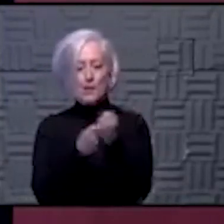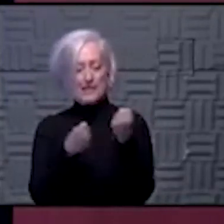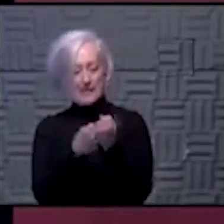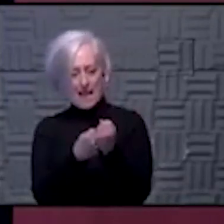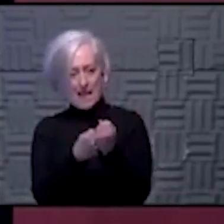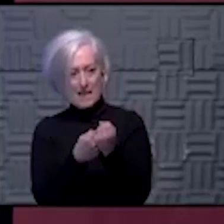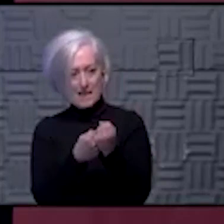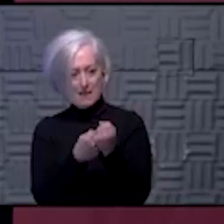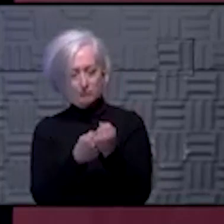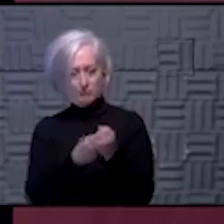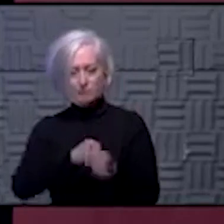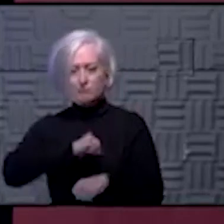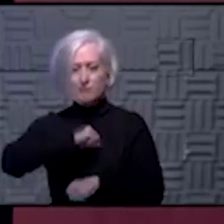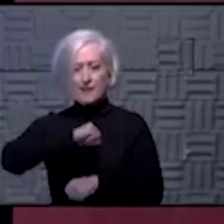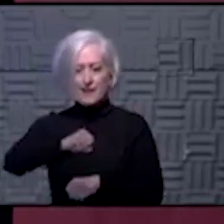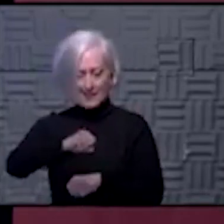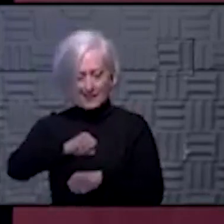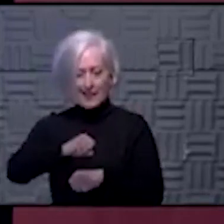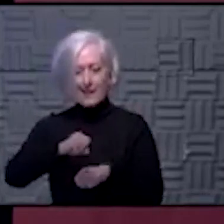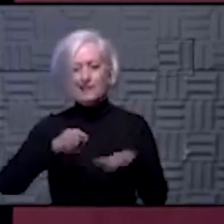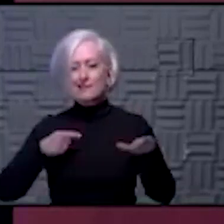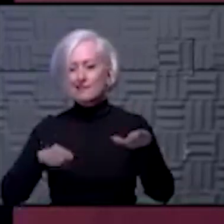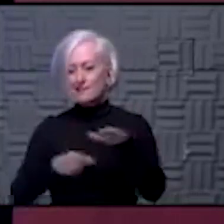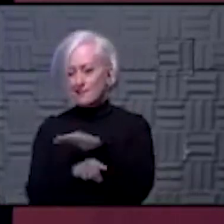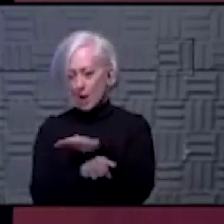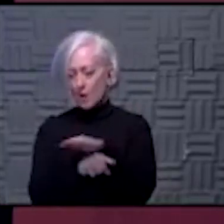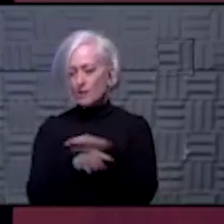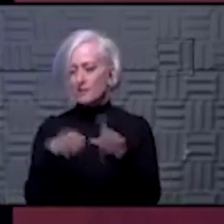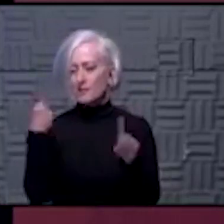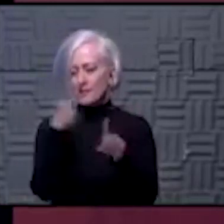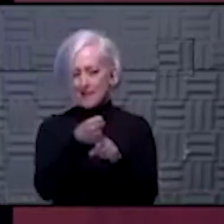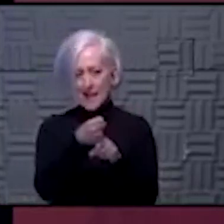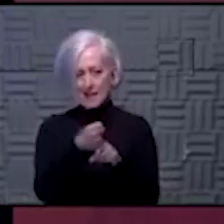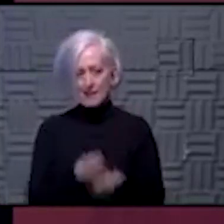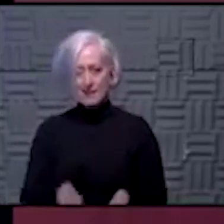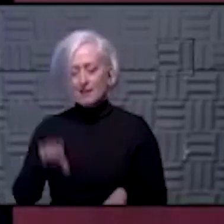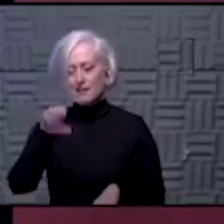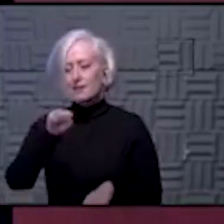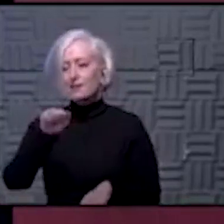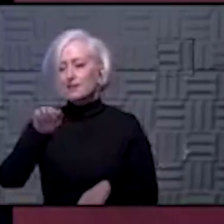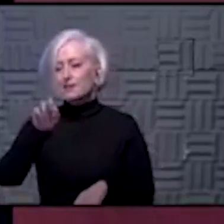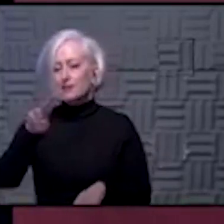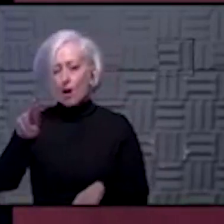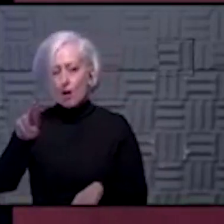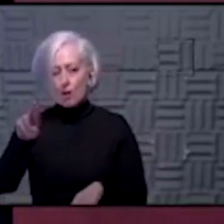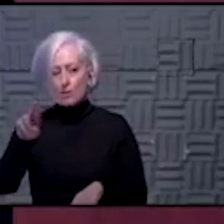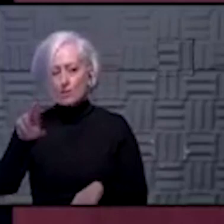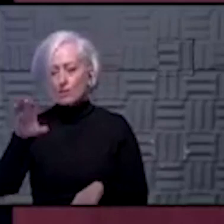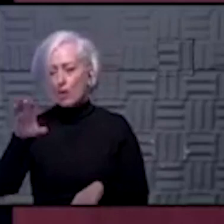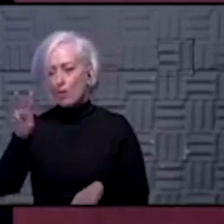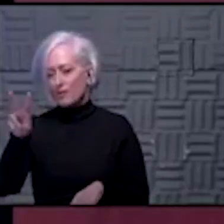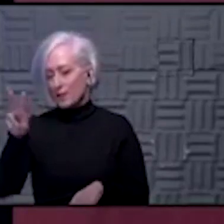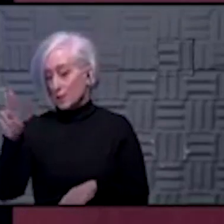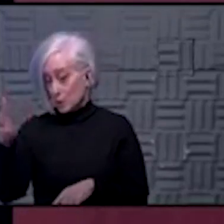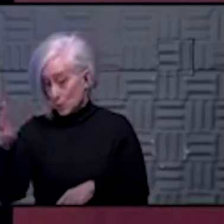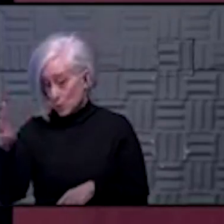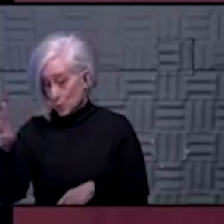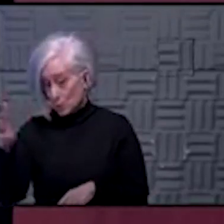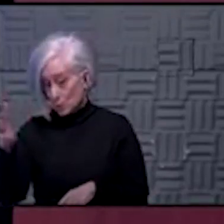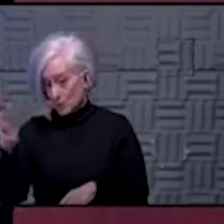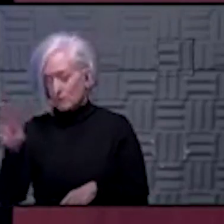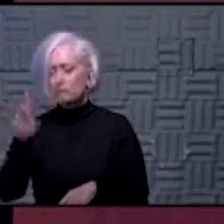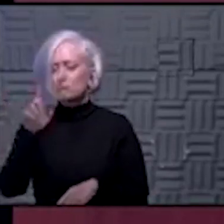on against terrorist attack. Let's think about SARS-CoV-2 as a viral terrorist. Let's stand